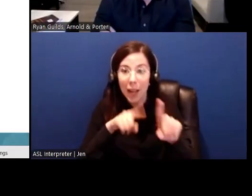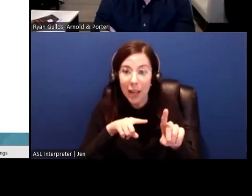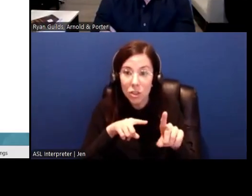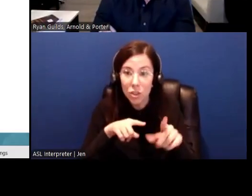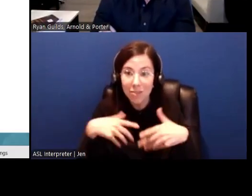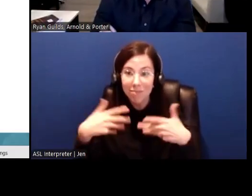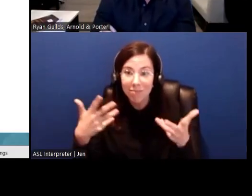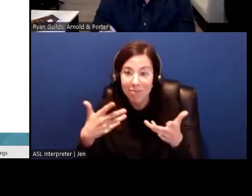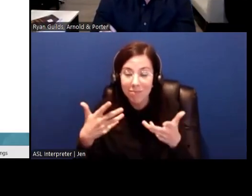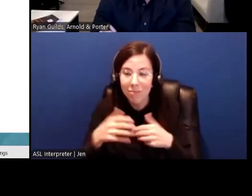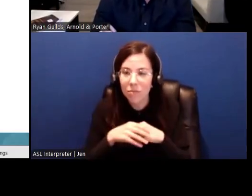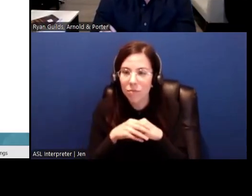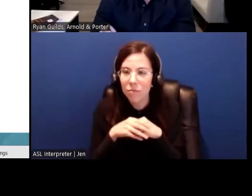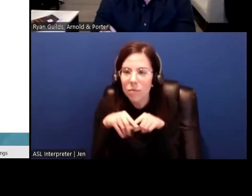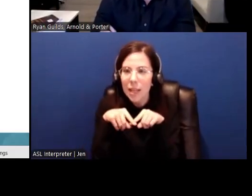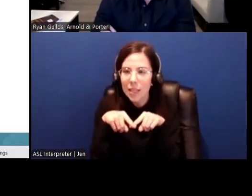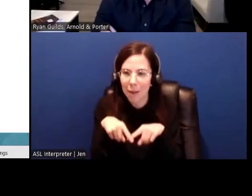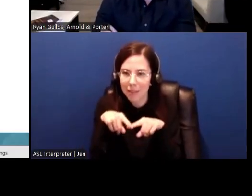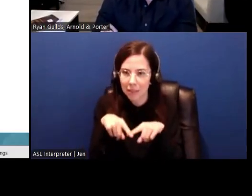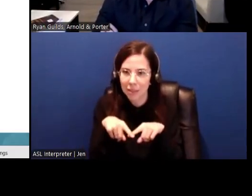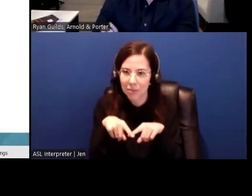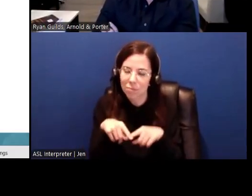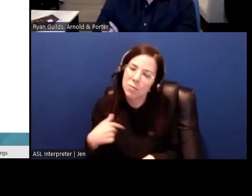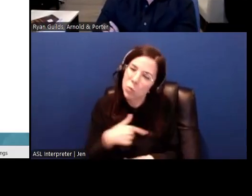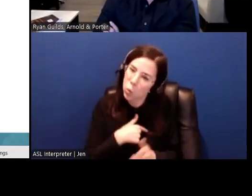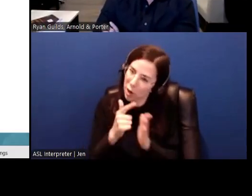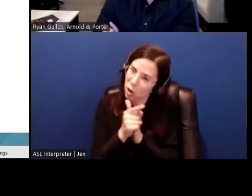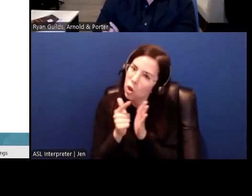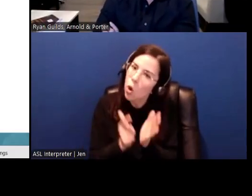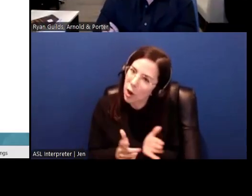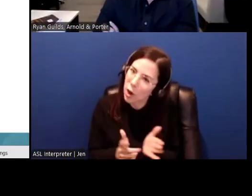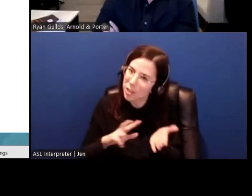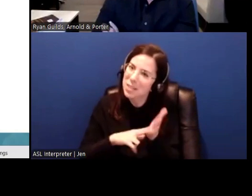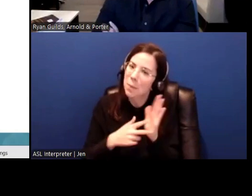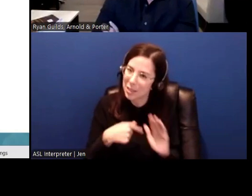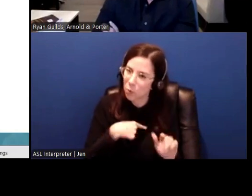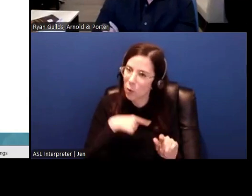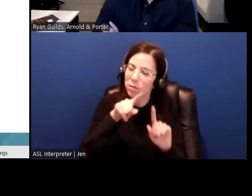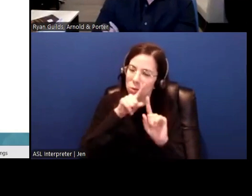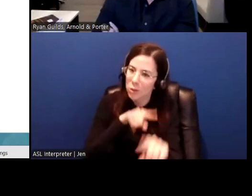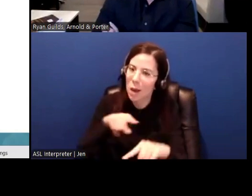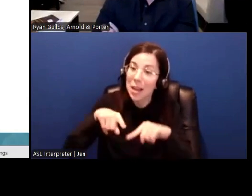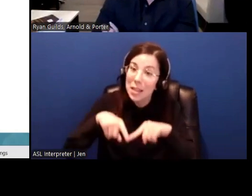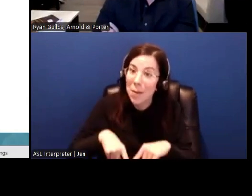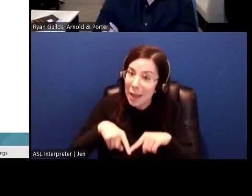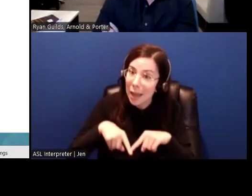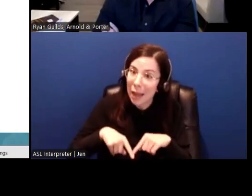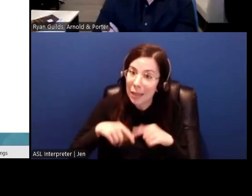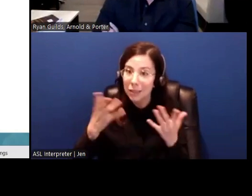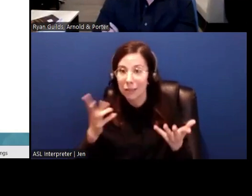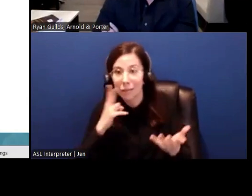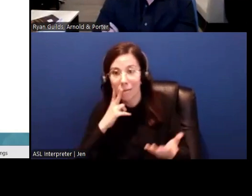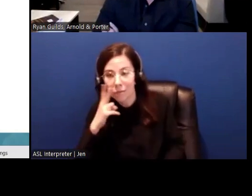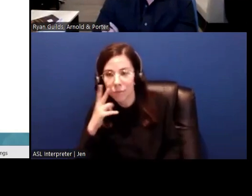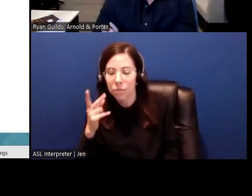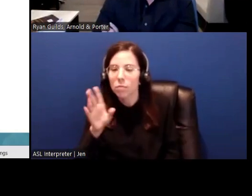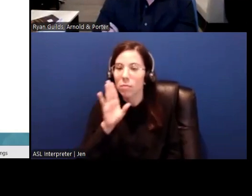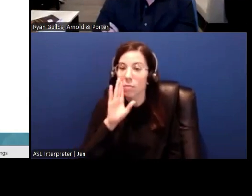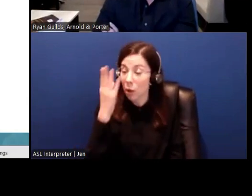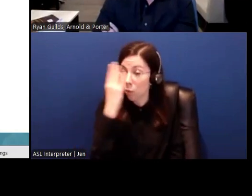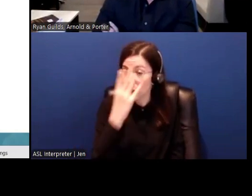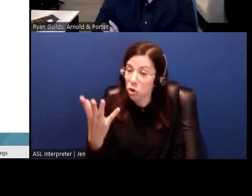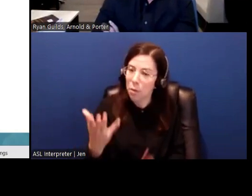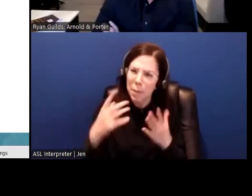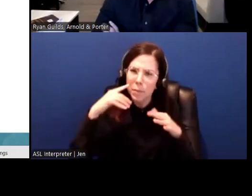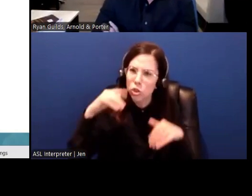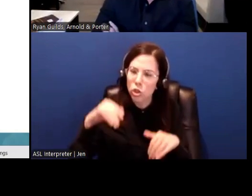course, is it depends. We're lawyers, right? So we have to say it depends. I will say, and it may be surprising, that for the most